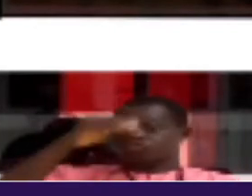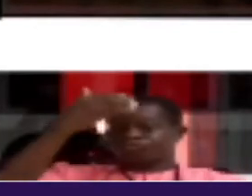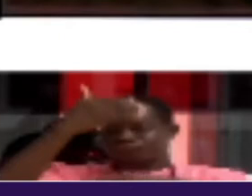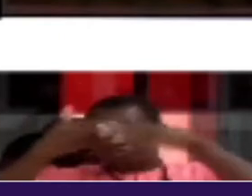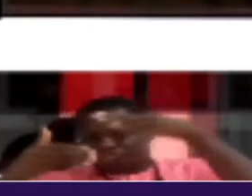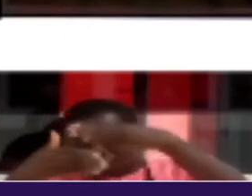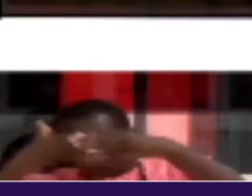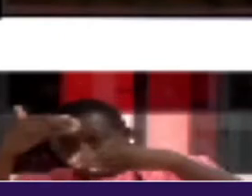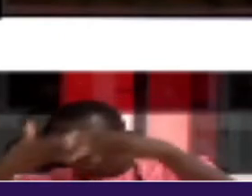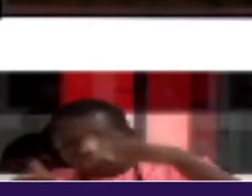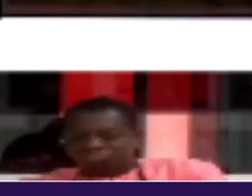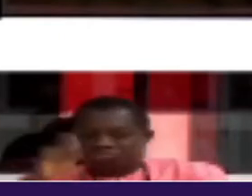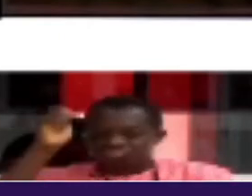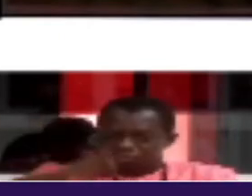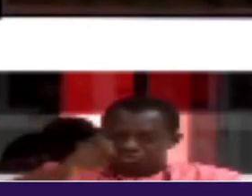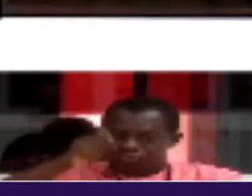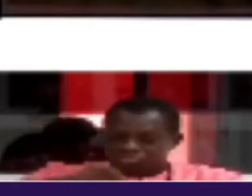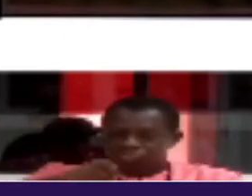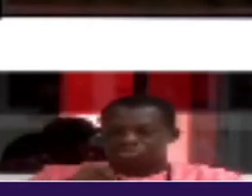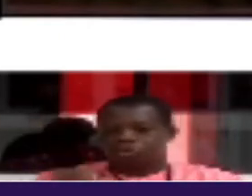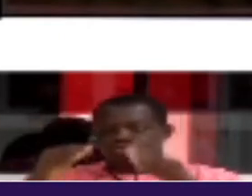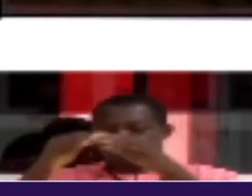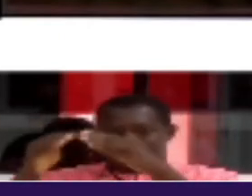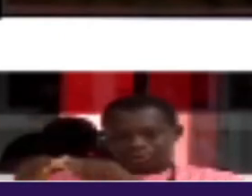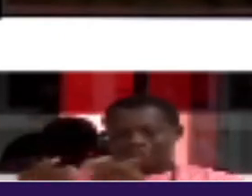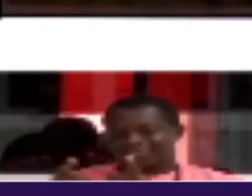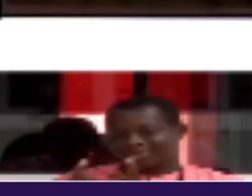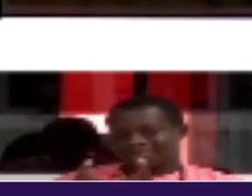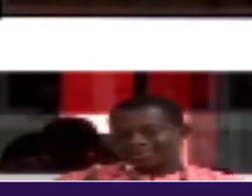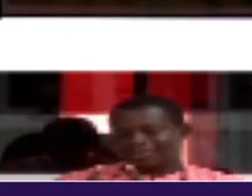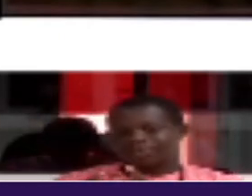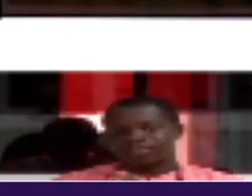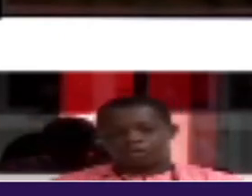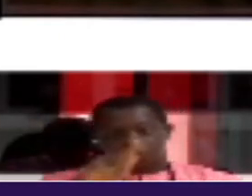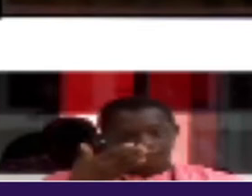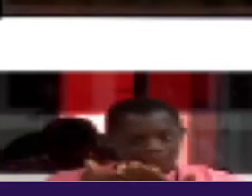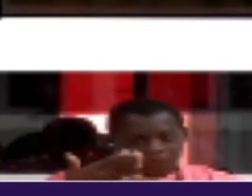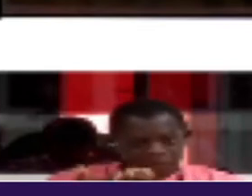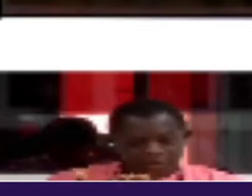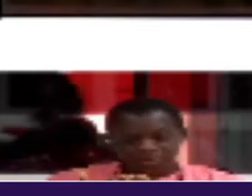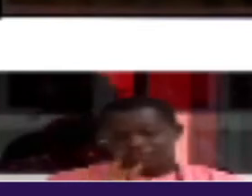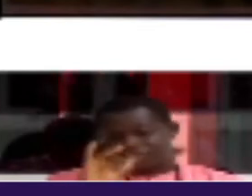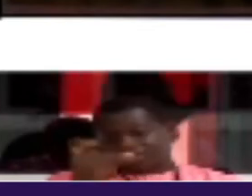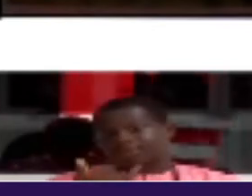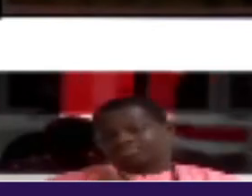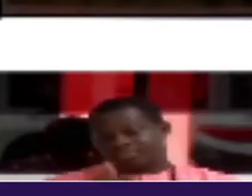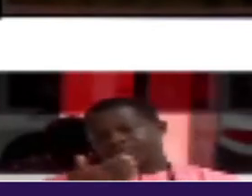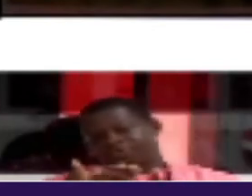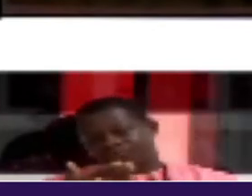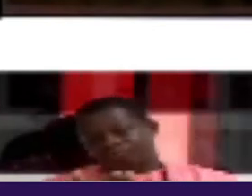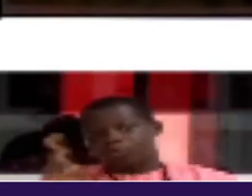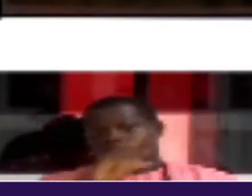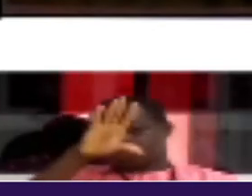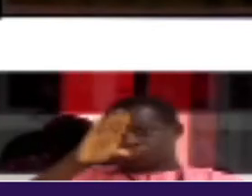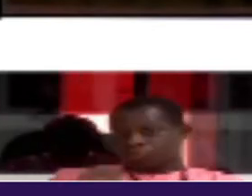and joinery as my trade. Did you complete? Yes, I completed. And what did you do